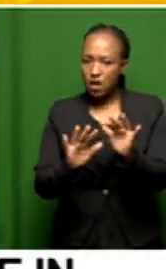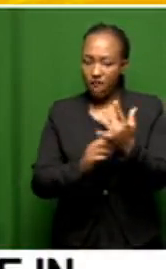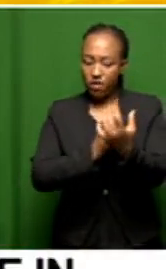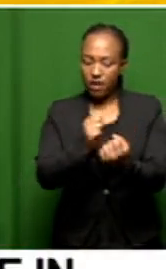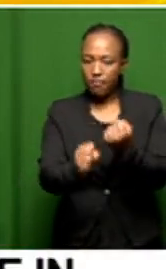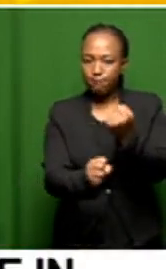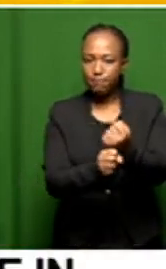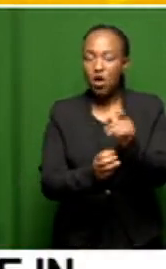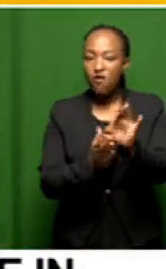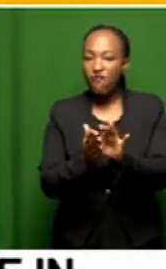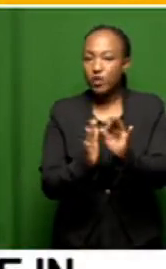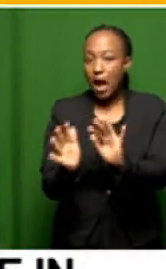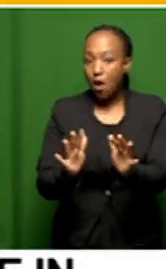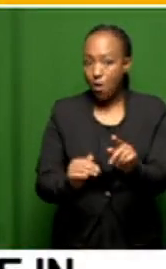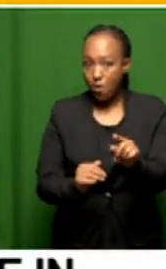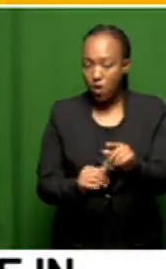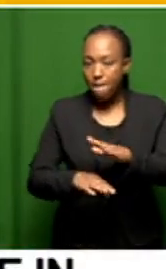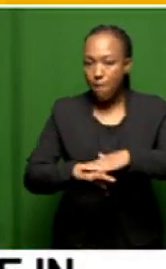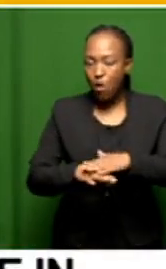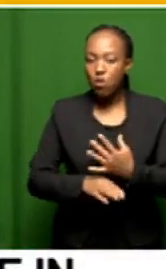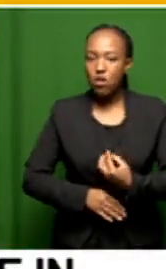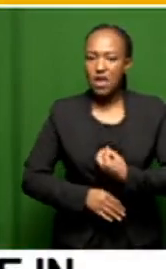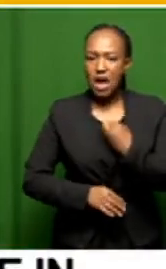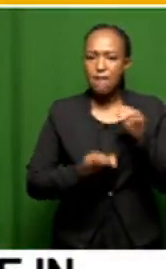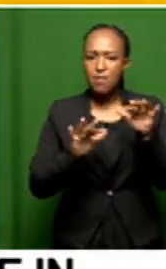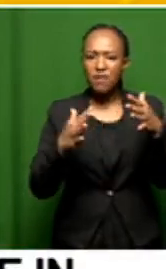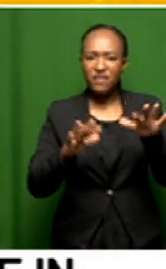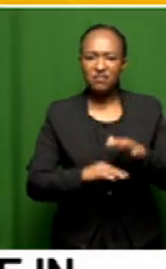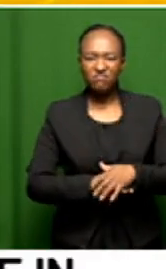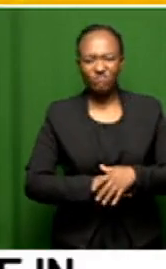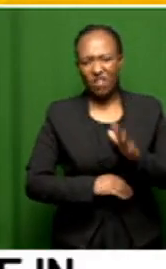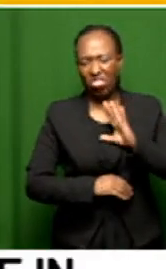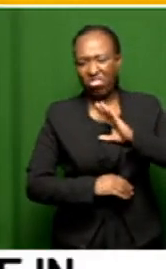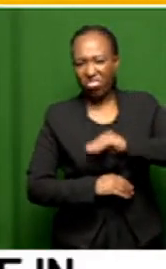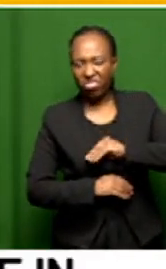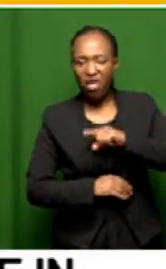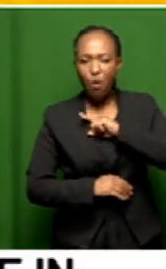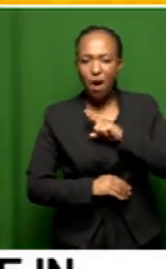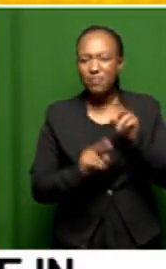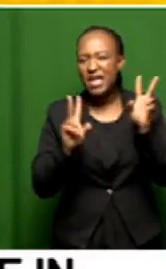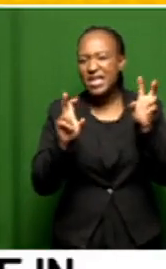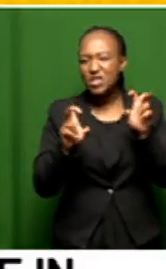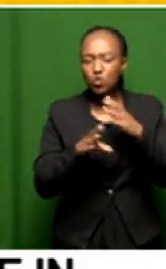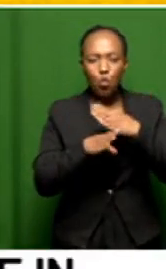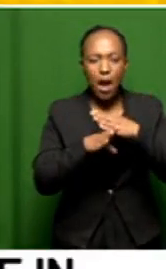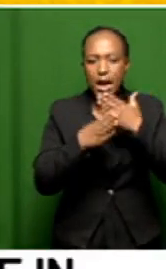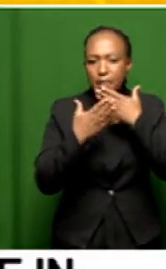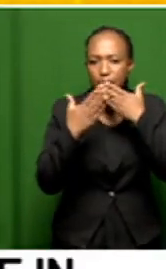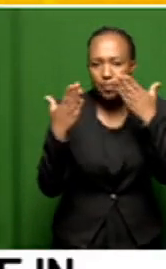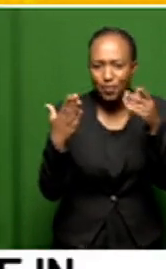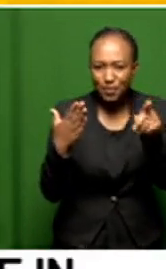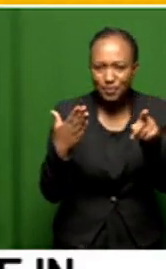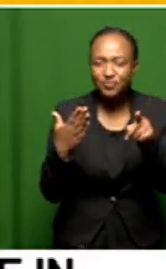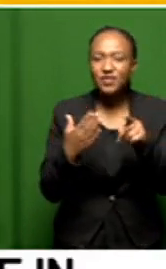year's voter turnout. Now, more young people have shown disillusionment driven by issues including the high youth unemployment